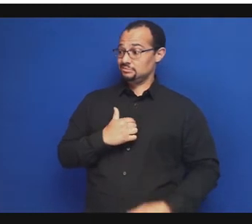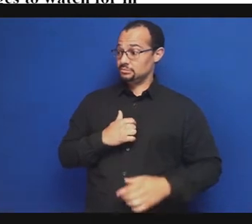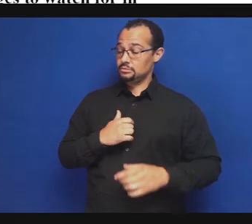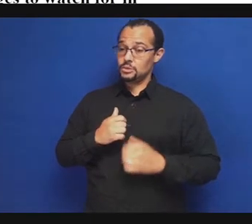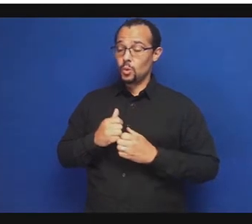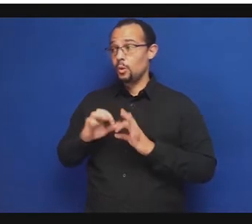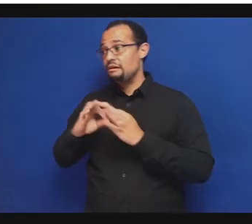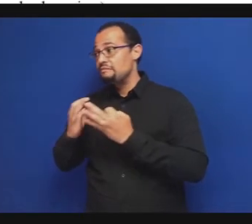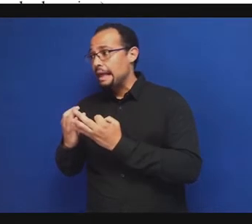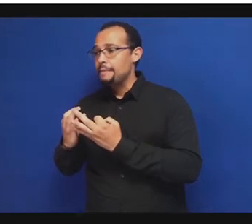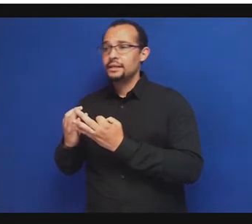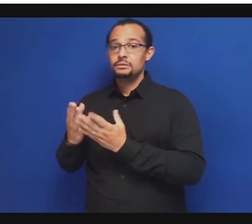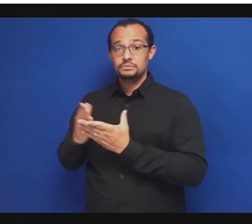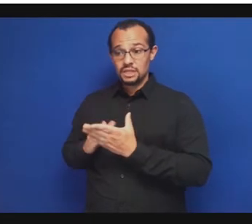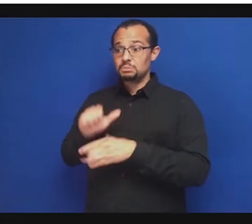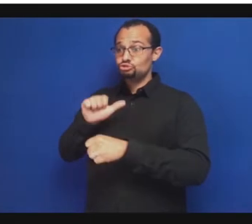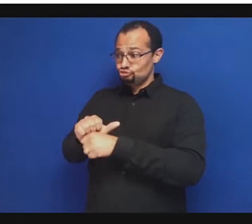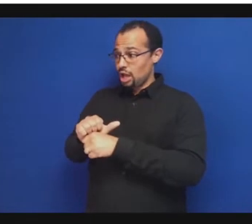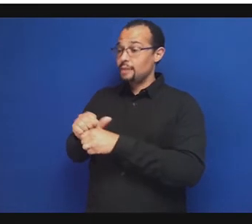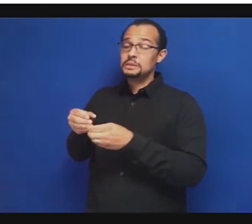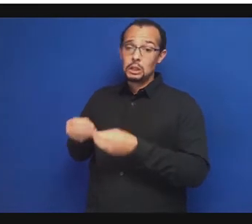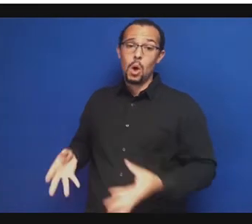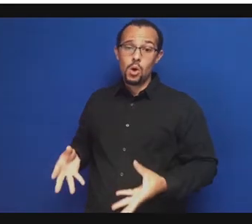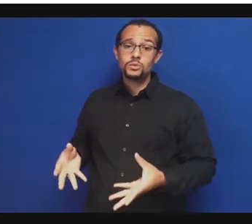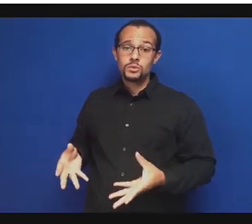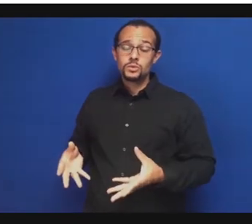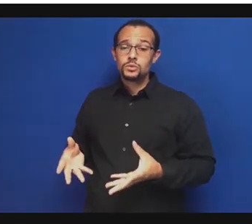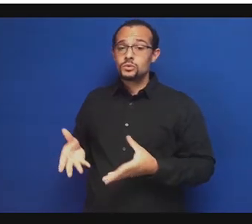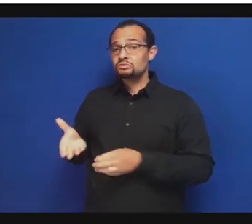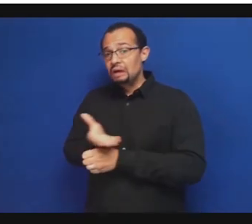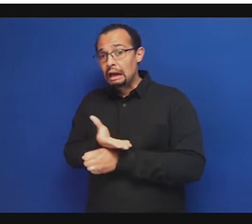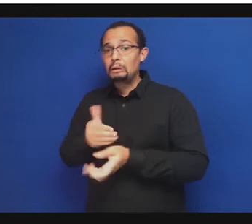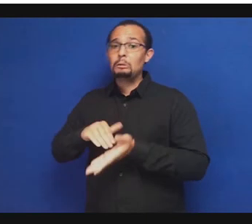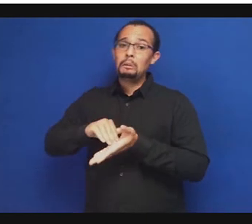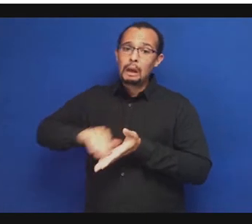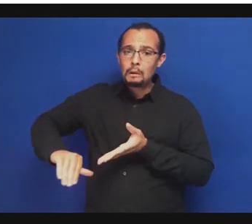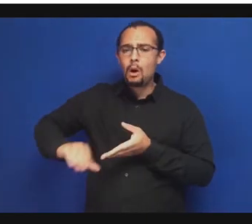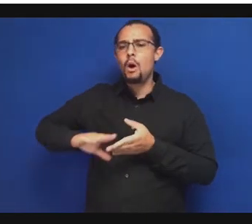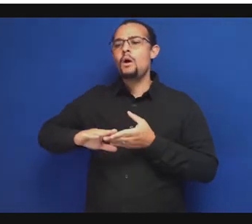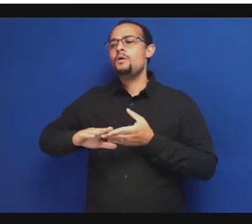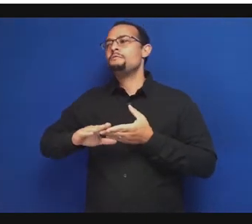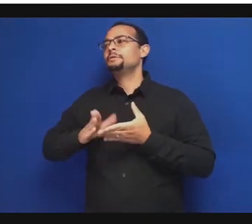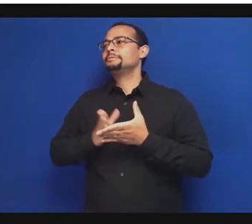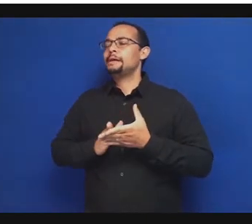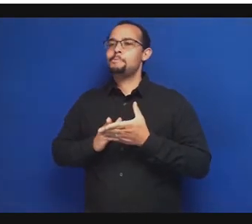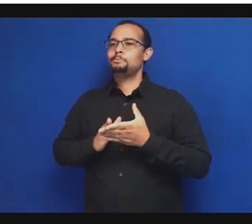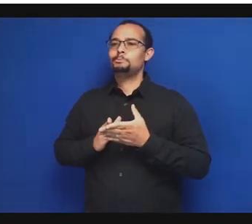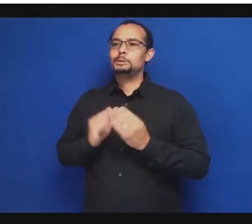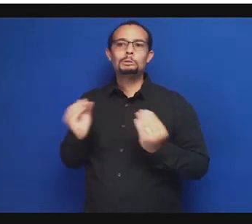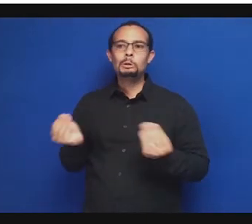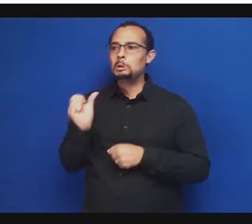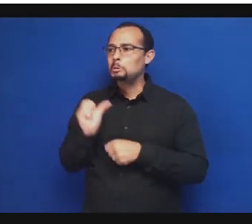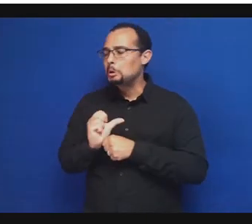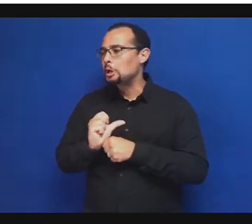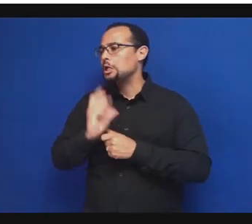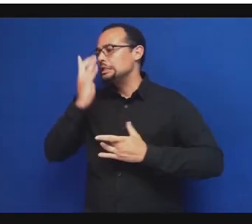to care for. So it could lead to excessive irritation and just avoidance of activities of the past, or more of